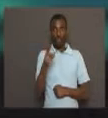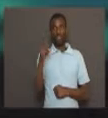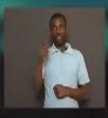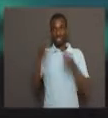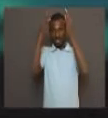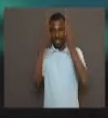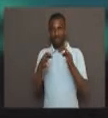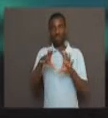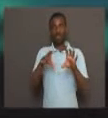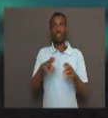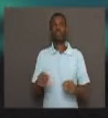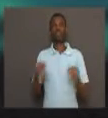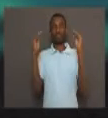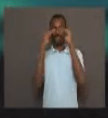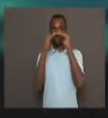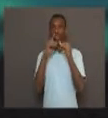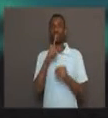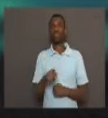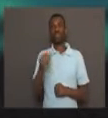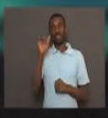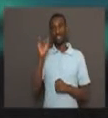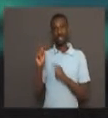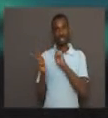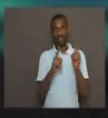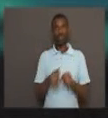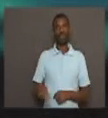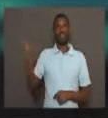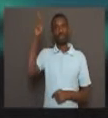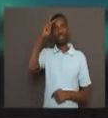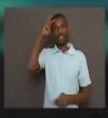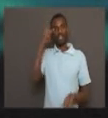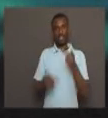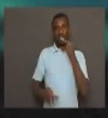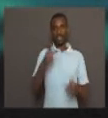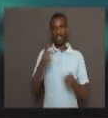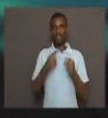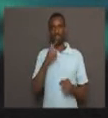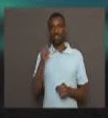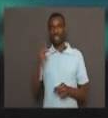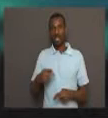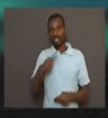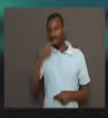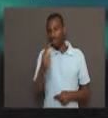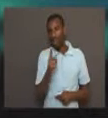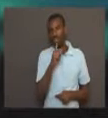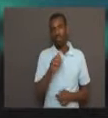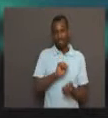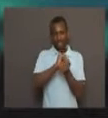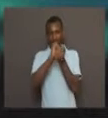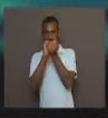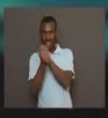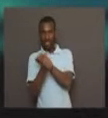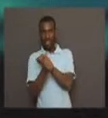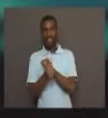equation called the Planck relation, which states a change